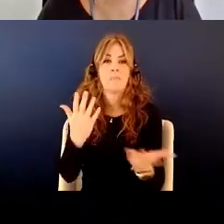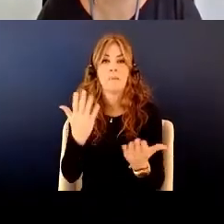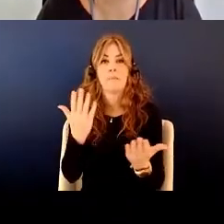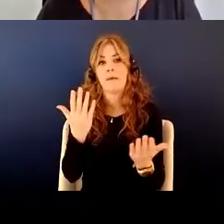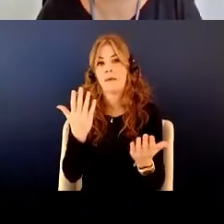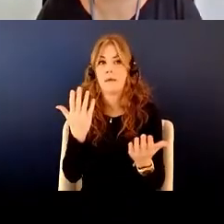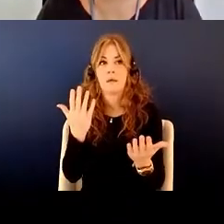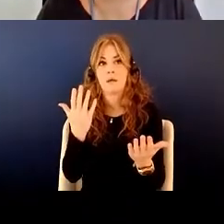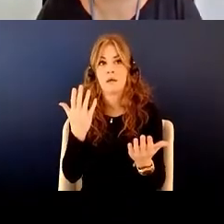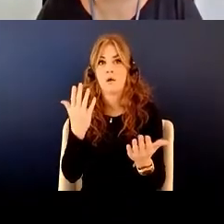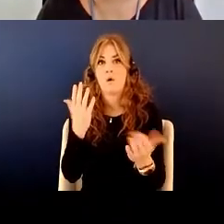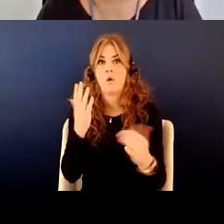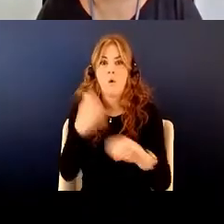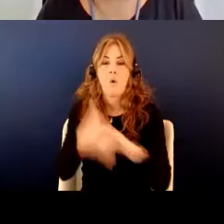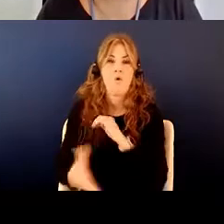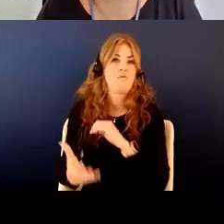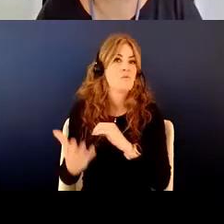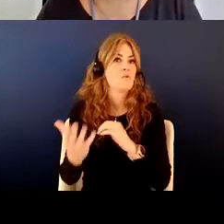overestimate